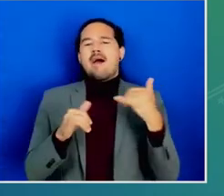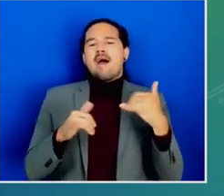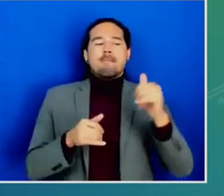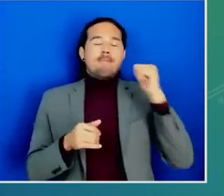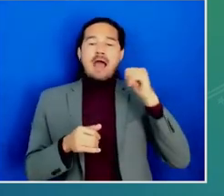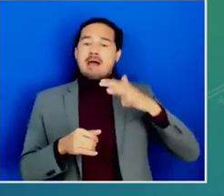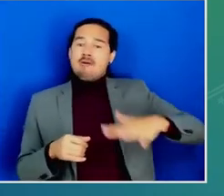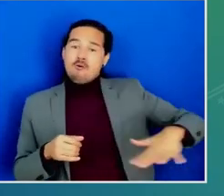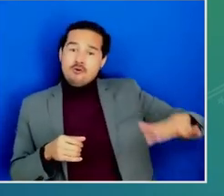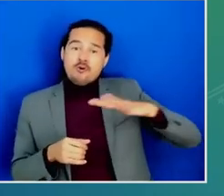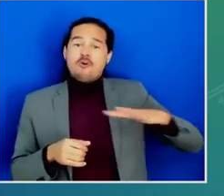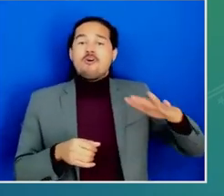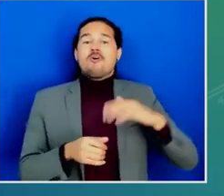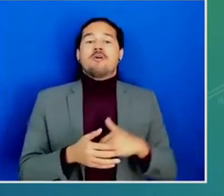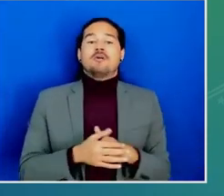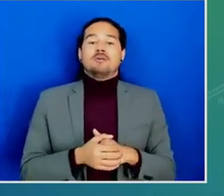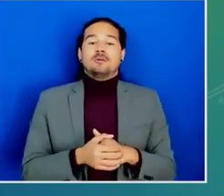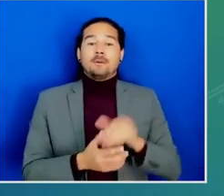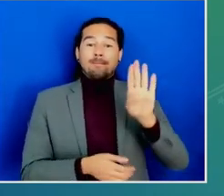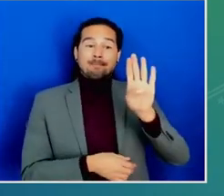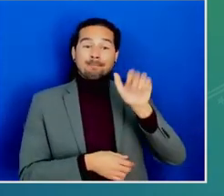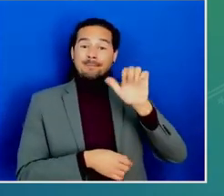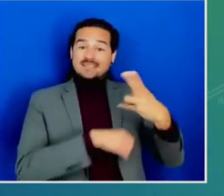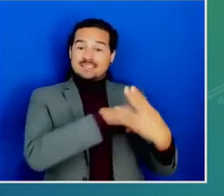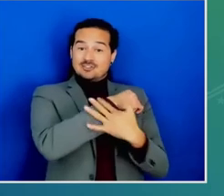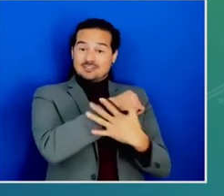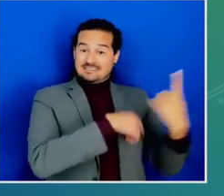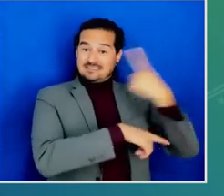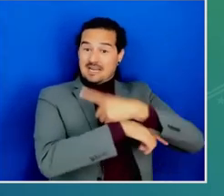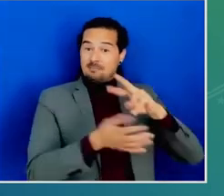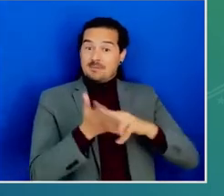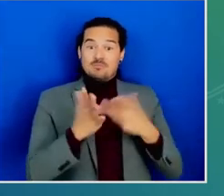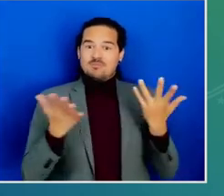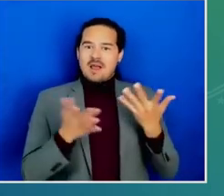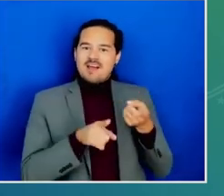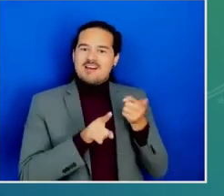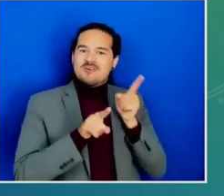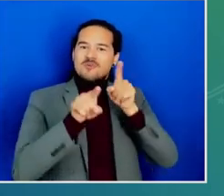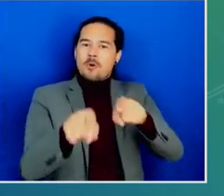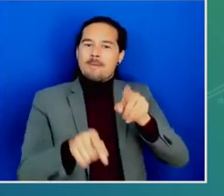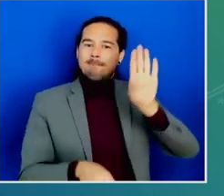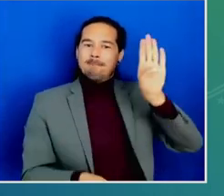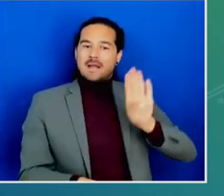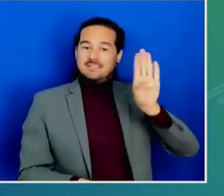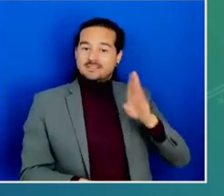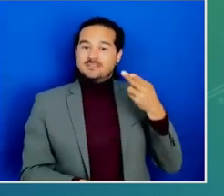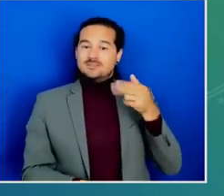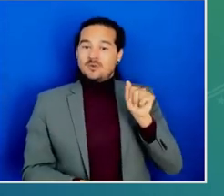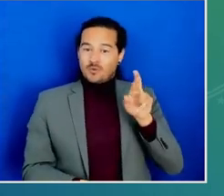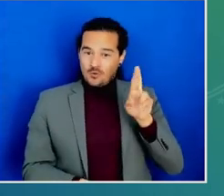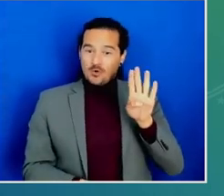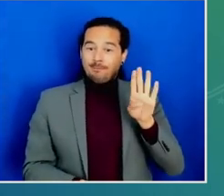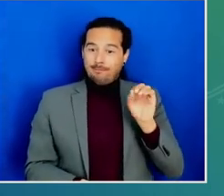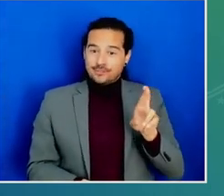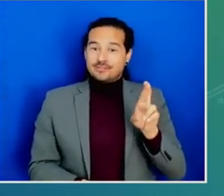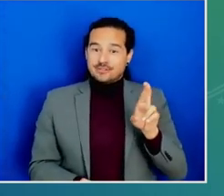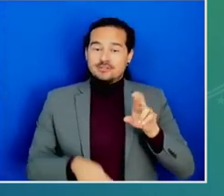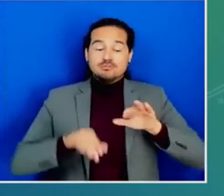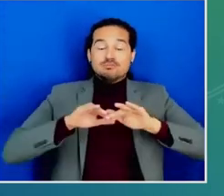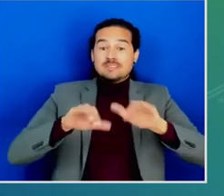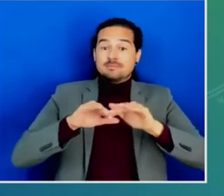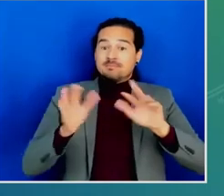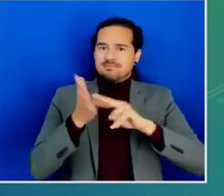A beach day for my family was a swim in Boston Harbor. And at that point in time, it meant coming out of the water